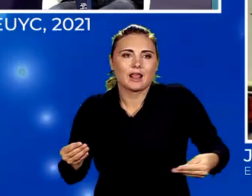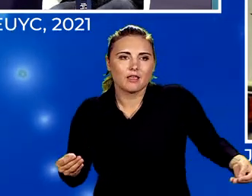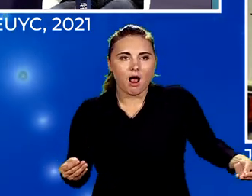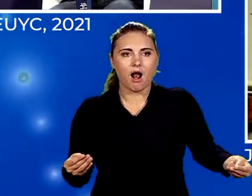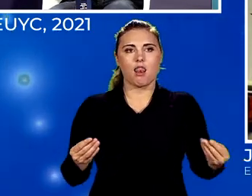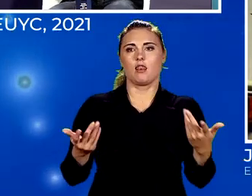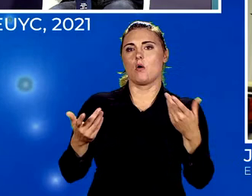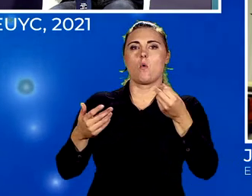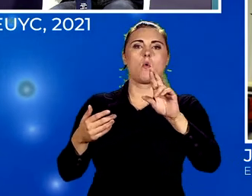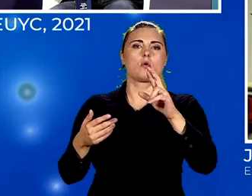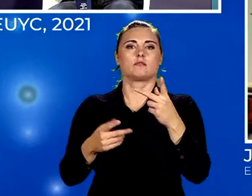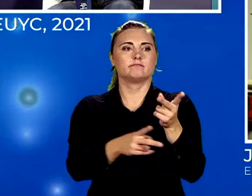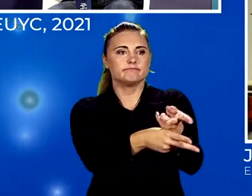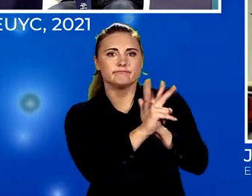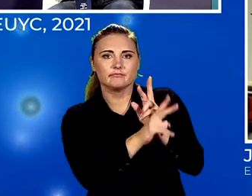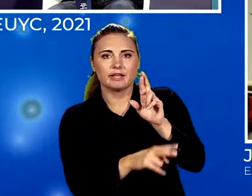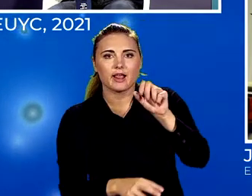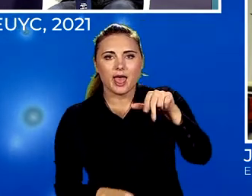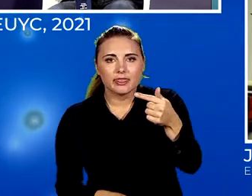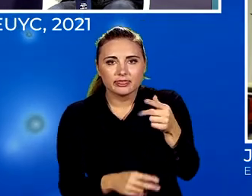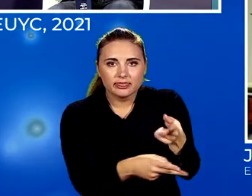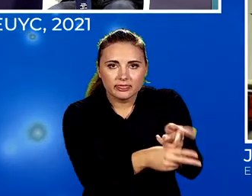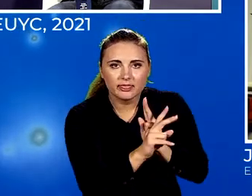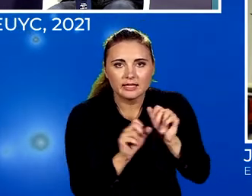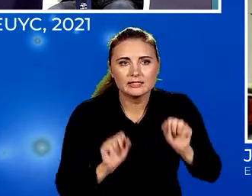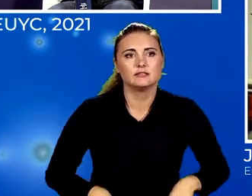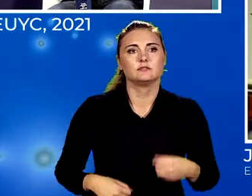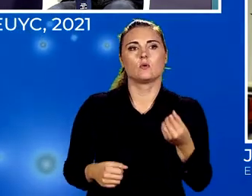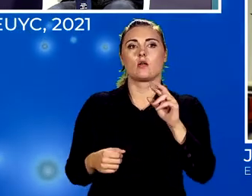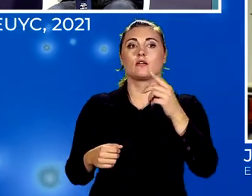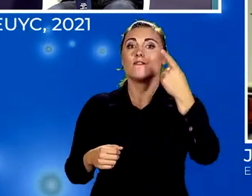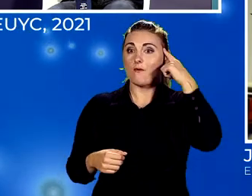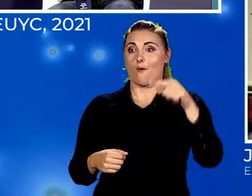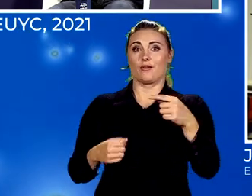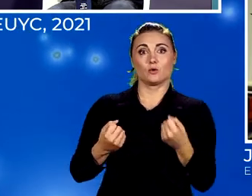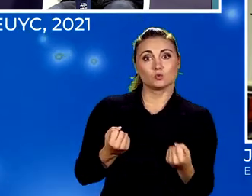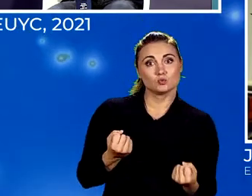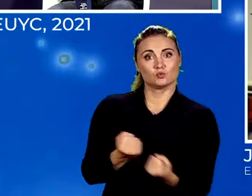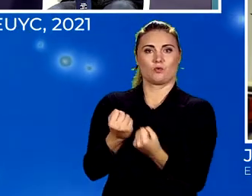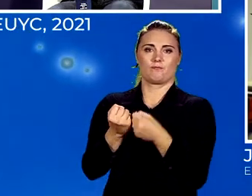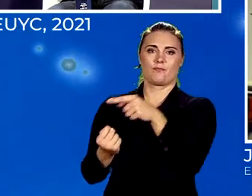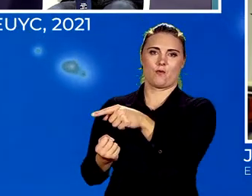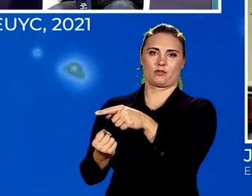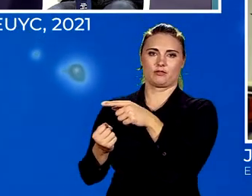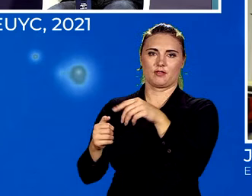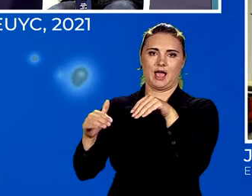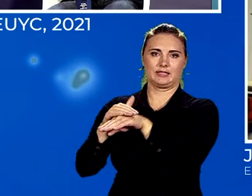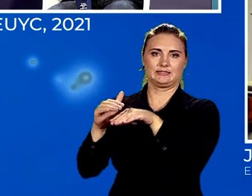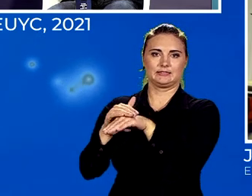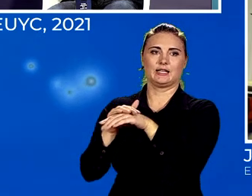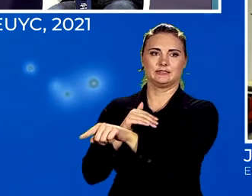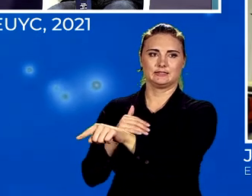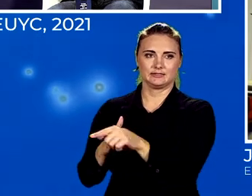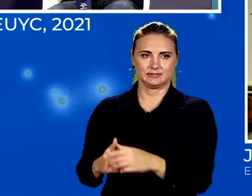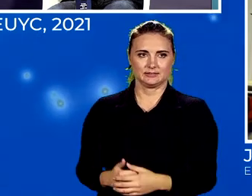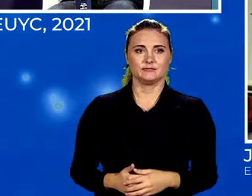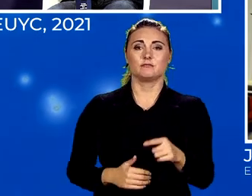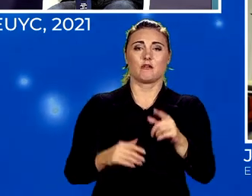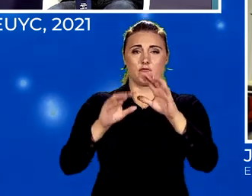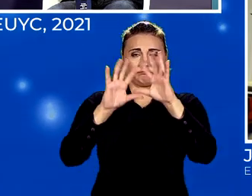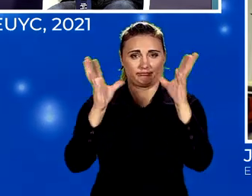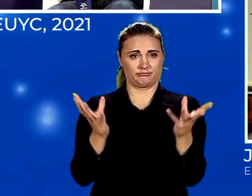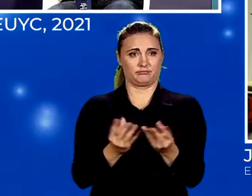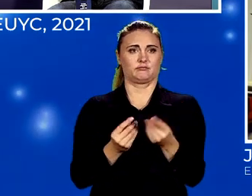was needed for the participation of young people in the projects that were already approved. But in general, I think we were all